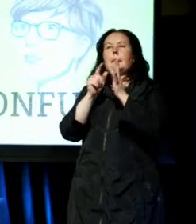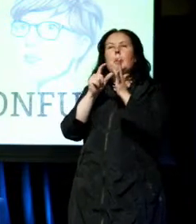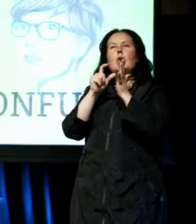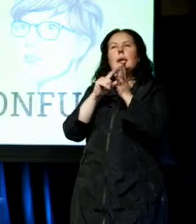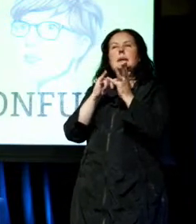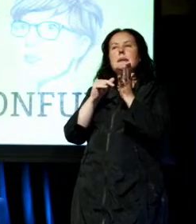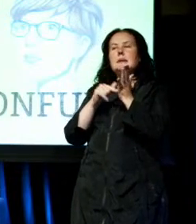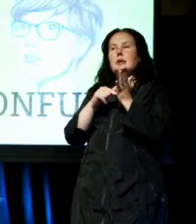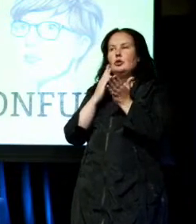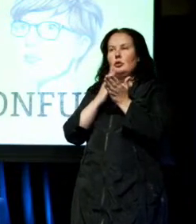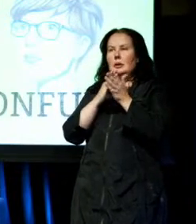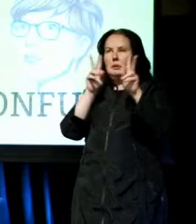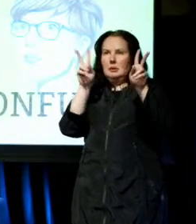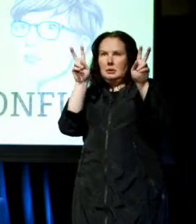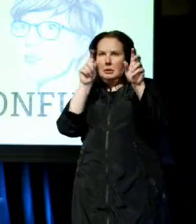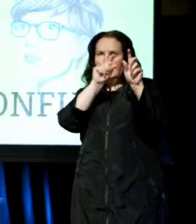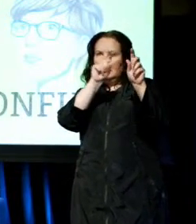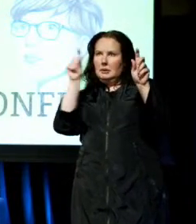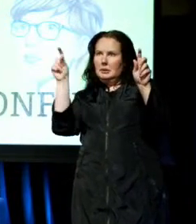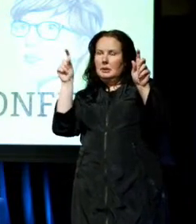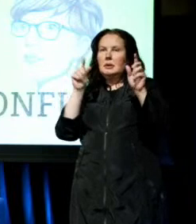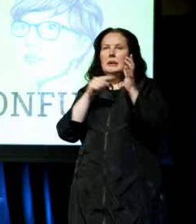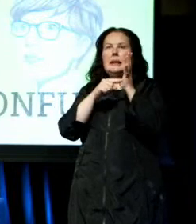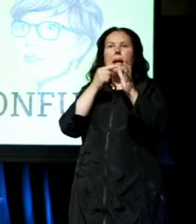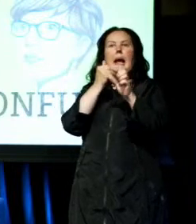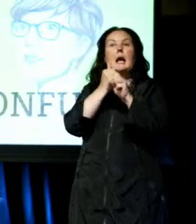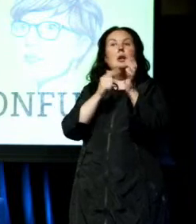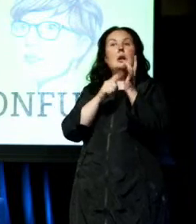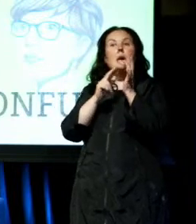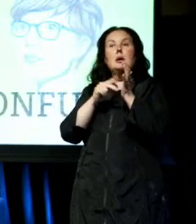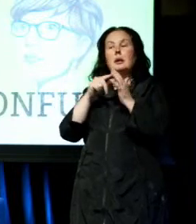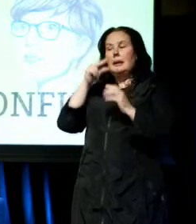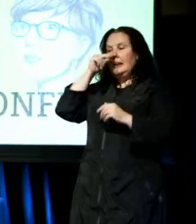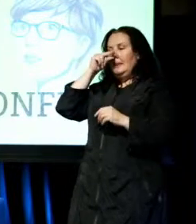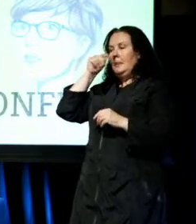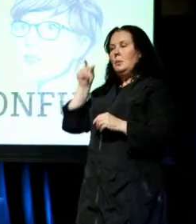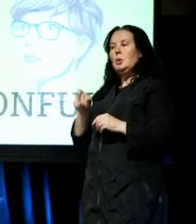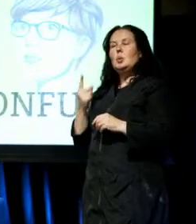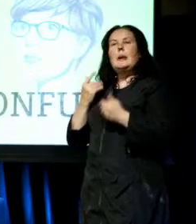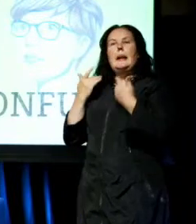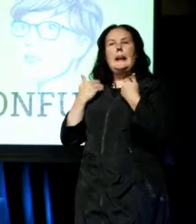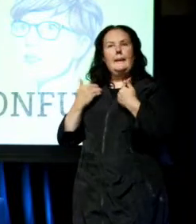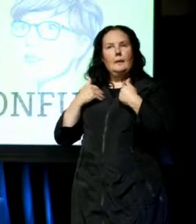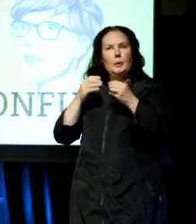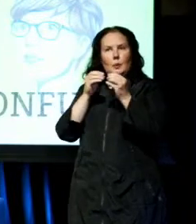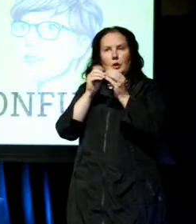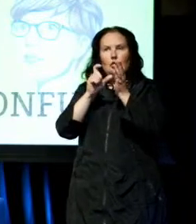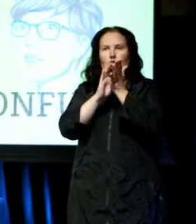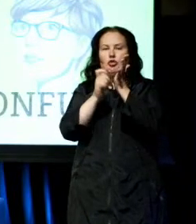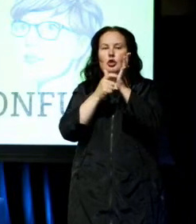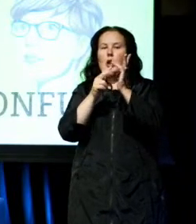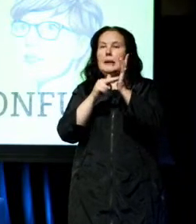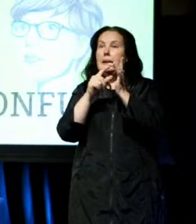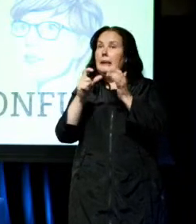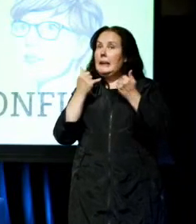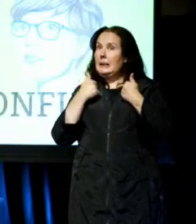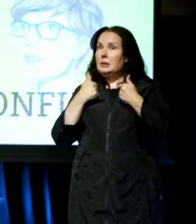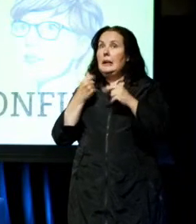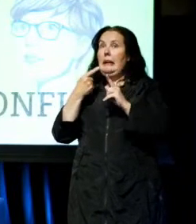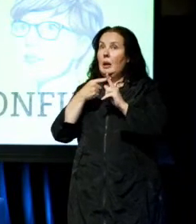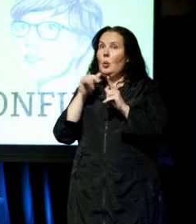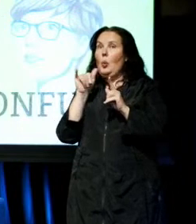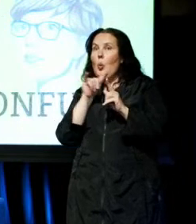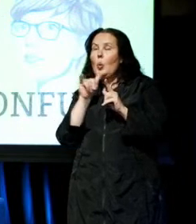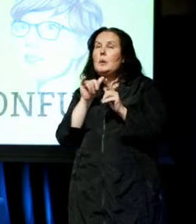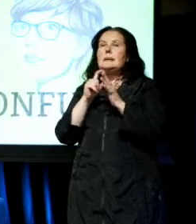the tagline is a young person living with chronic illness and or disability. But I'm 35 now. So I'm starting to be